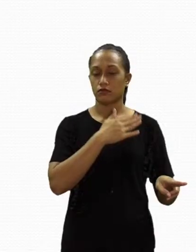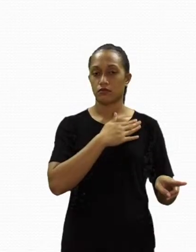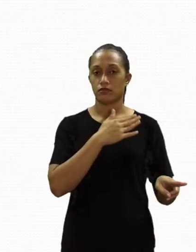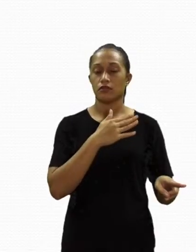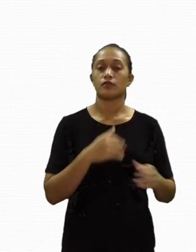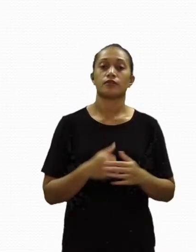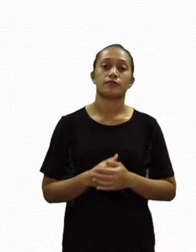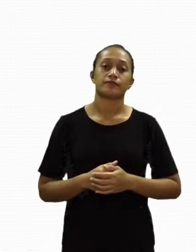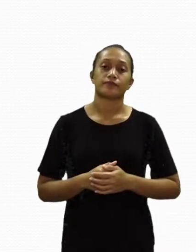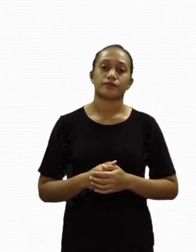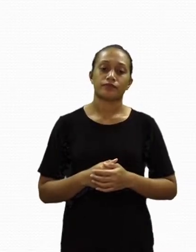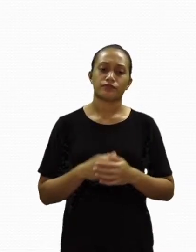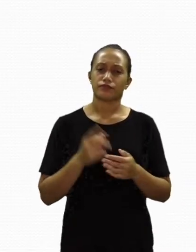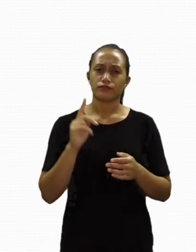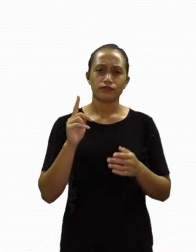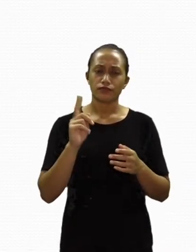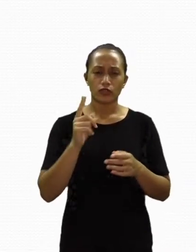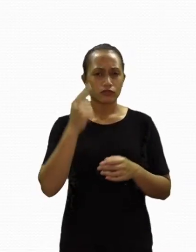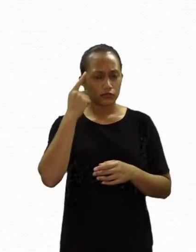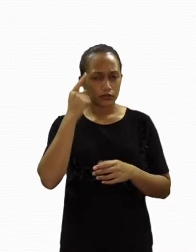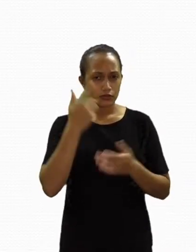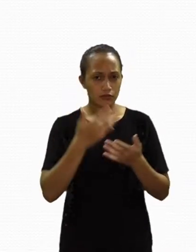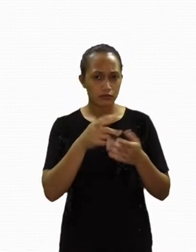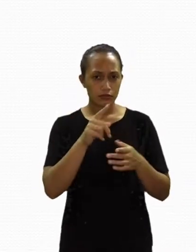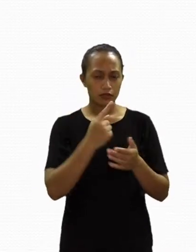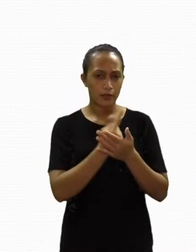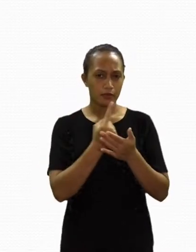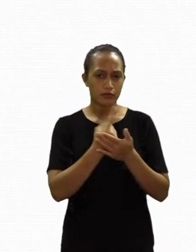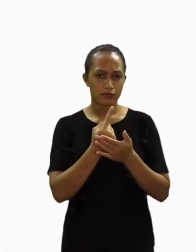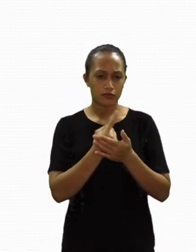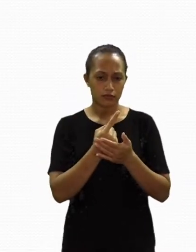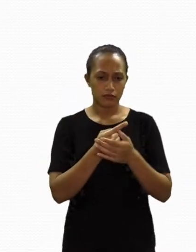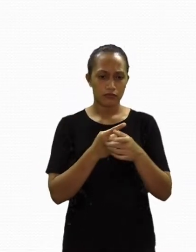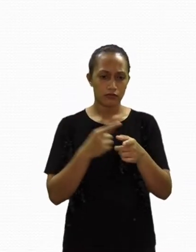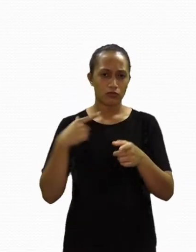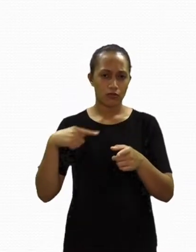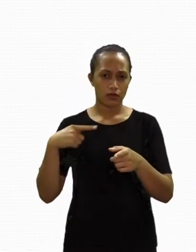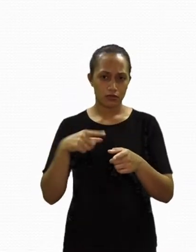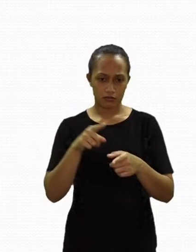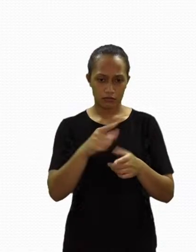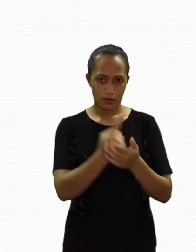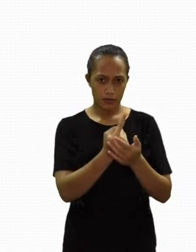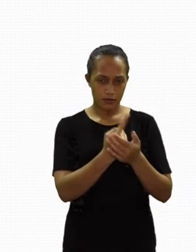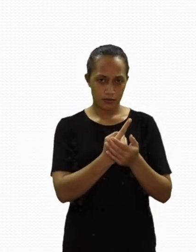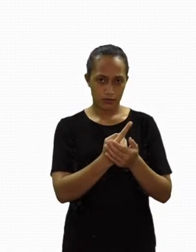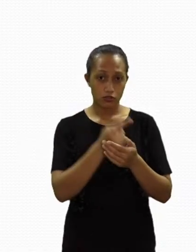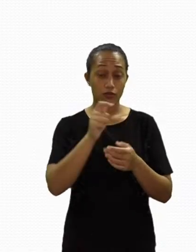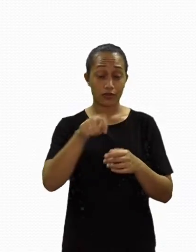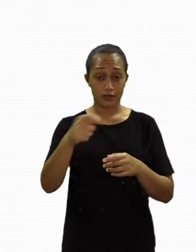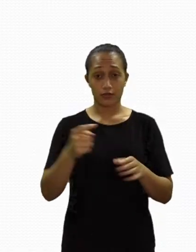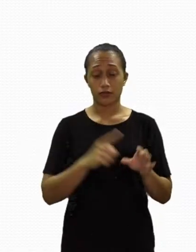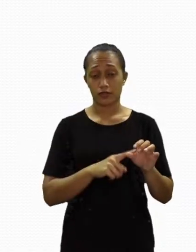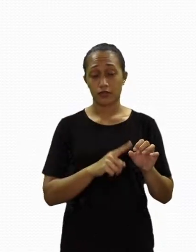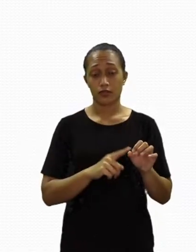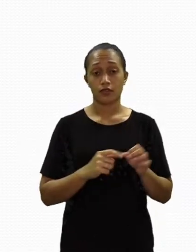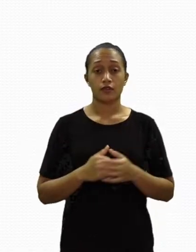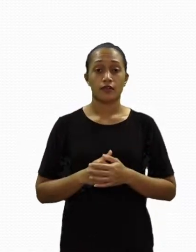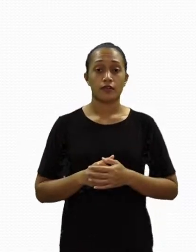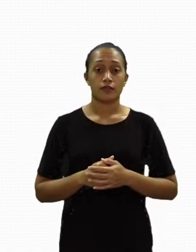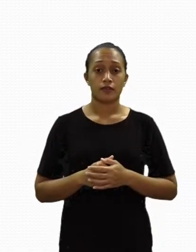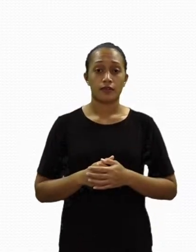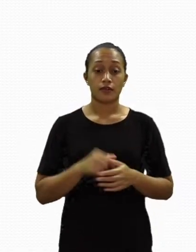do you think this happened? How do you think this happened? That is our next question.